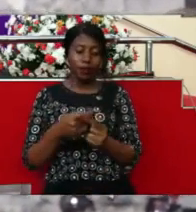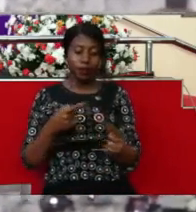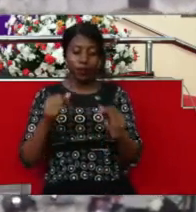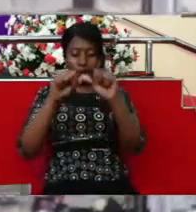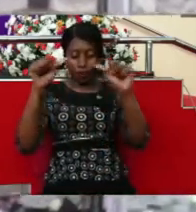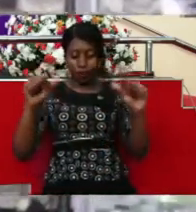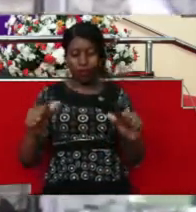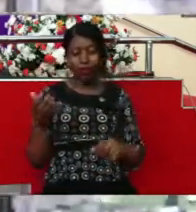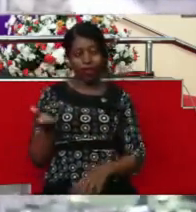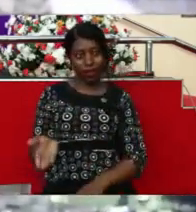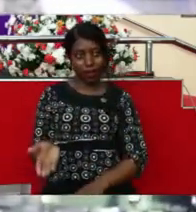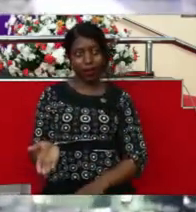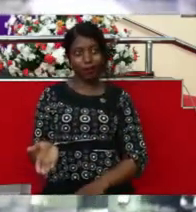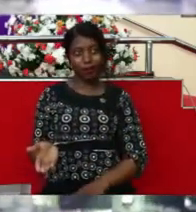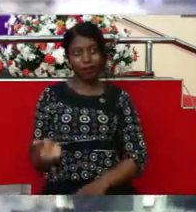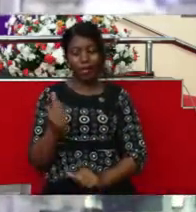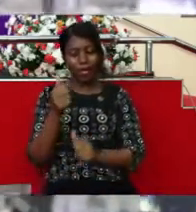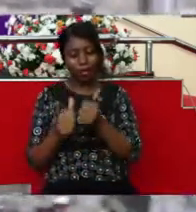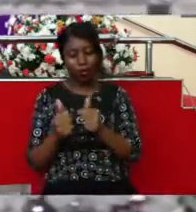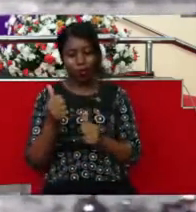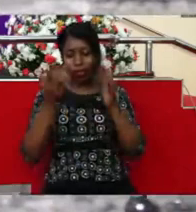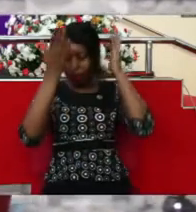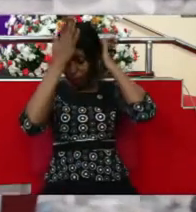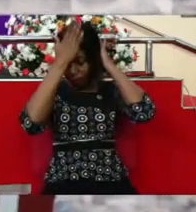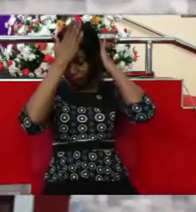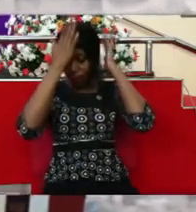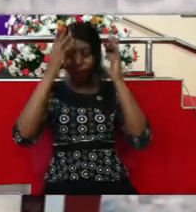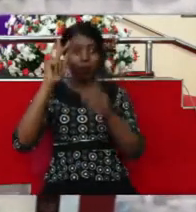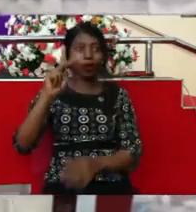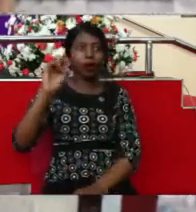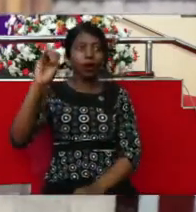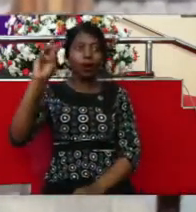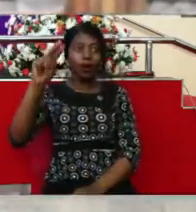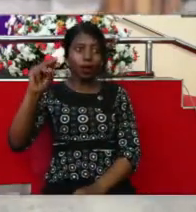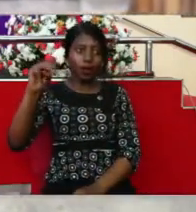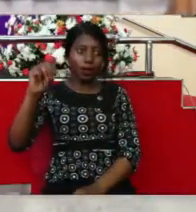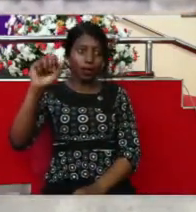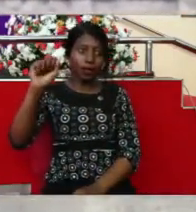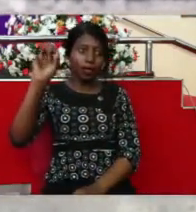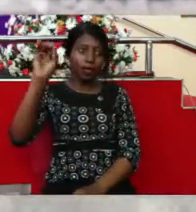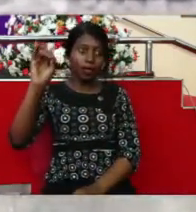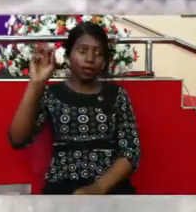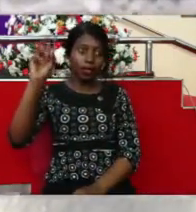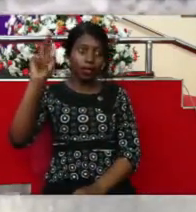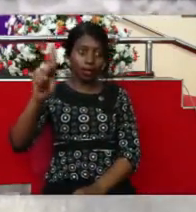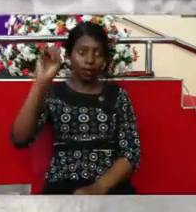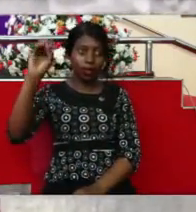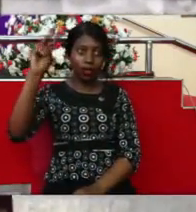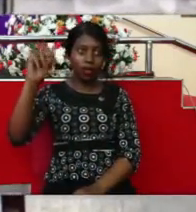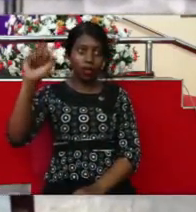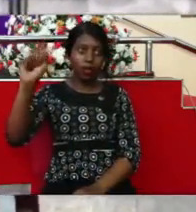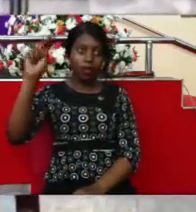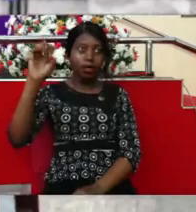on which Pastor Bishop Jimmy Kimani and Pastor Aris minister. And I want to encourage